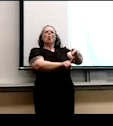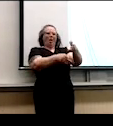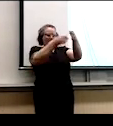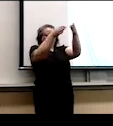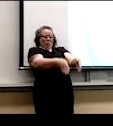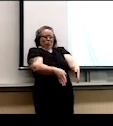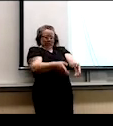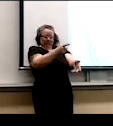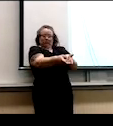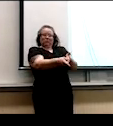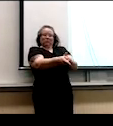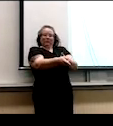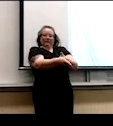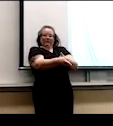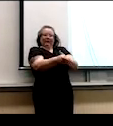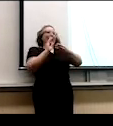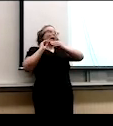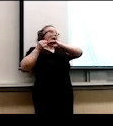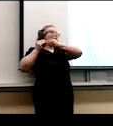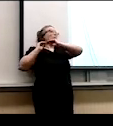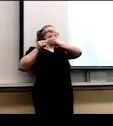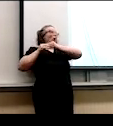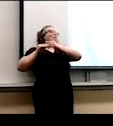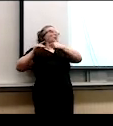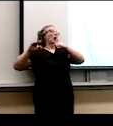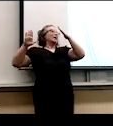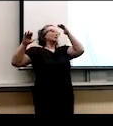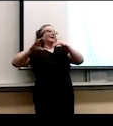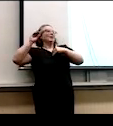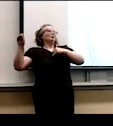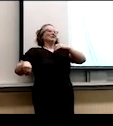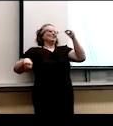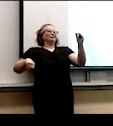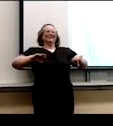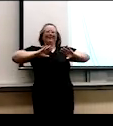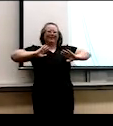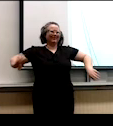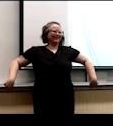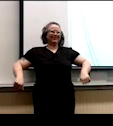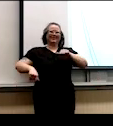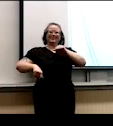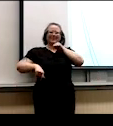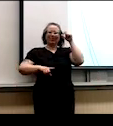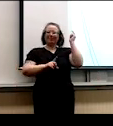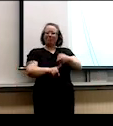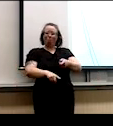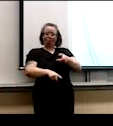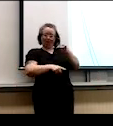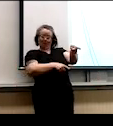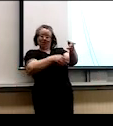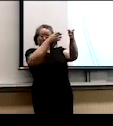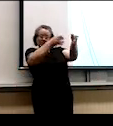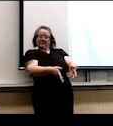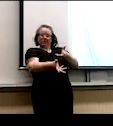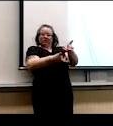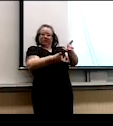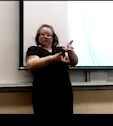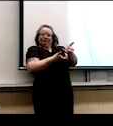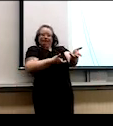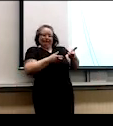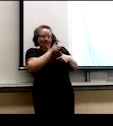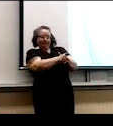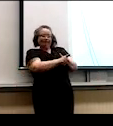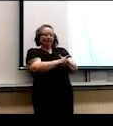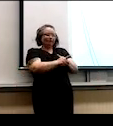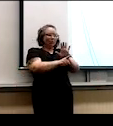best level of achievement and whatever it is. whether it's their IADLs, best level of achievement.